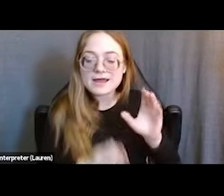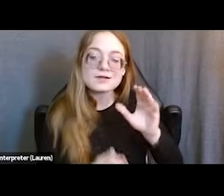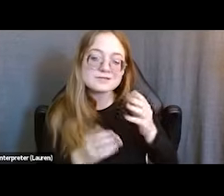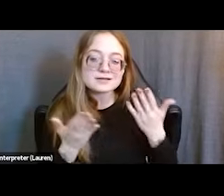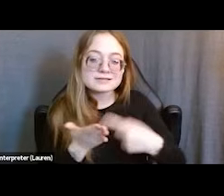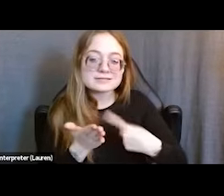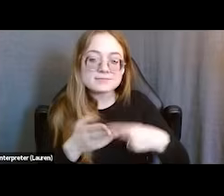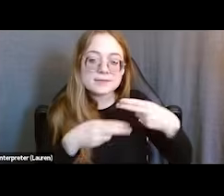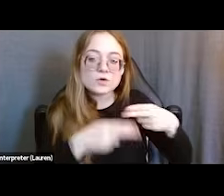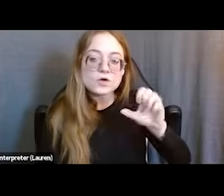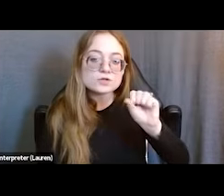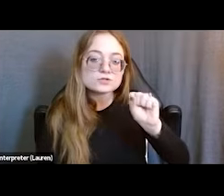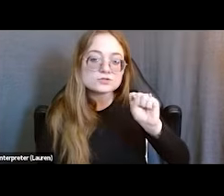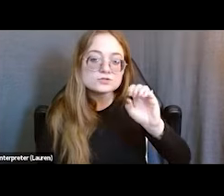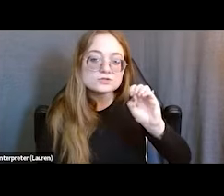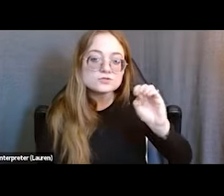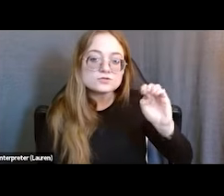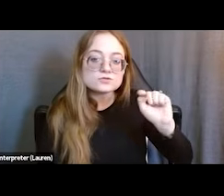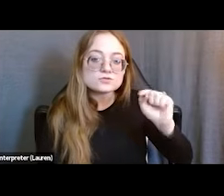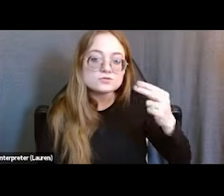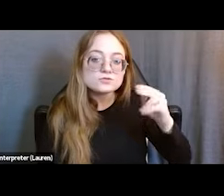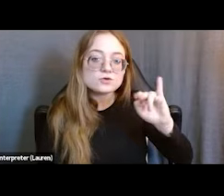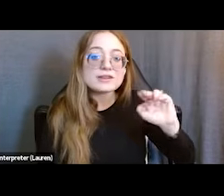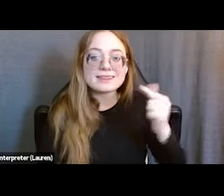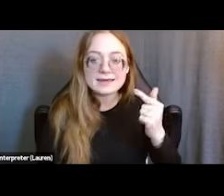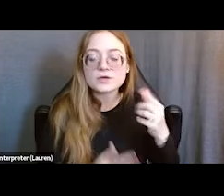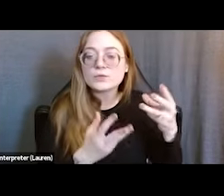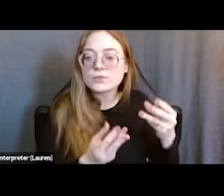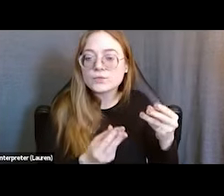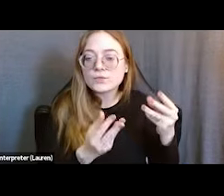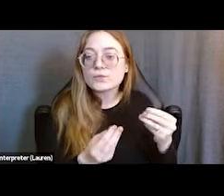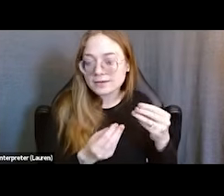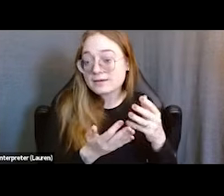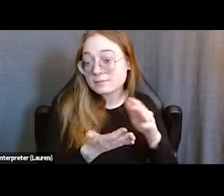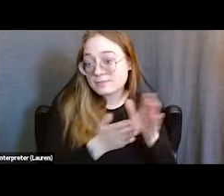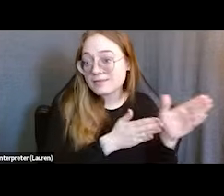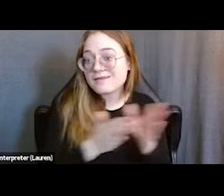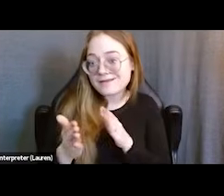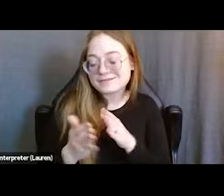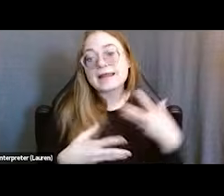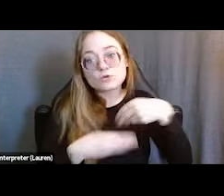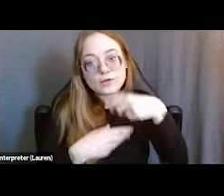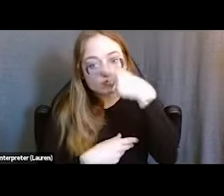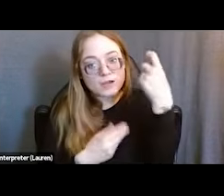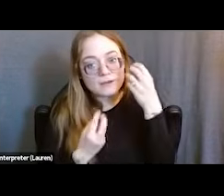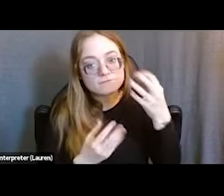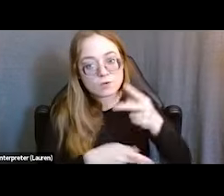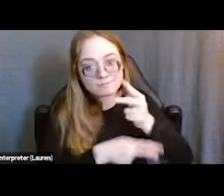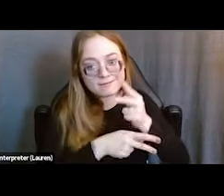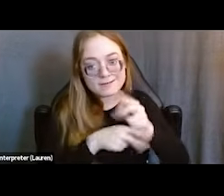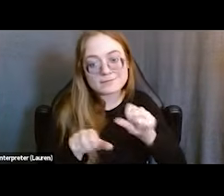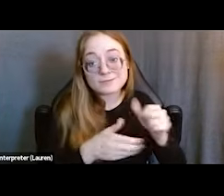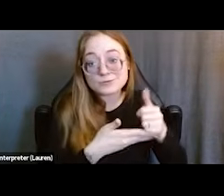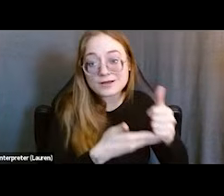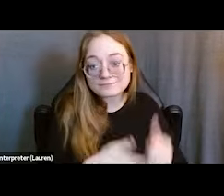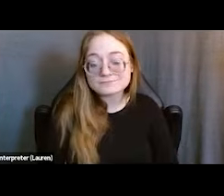it that allows us to incorporate trauma-informed care and some of the tools of trauma-informed care to be able to help. It honors